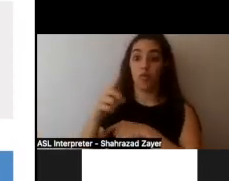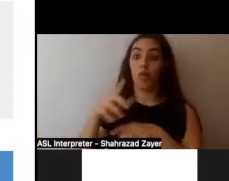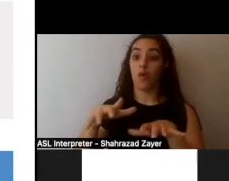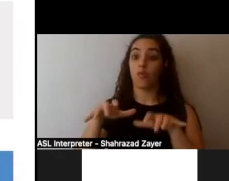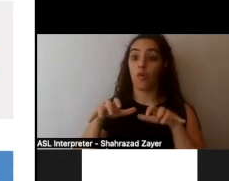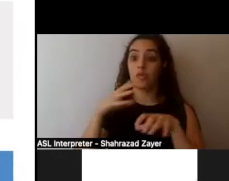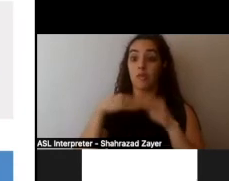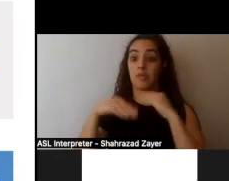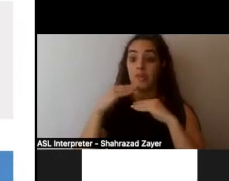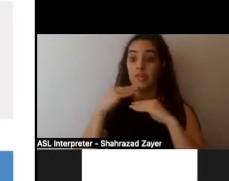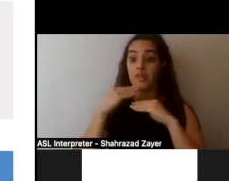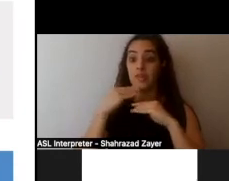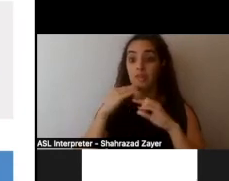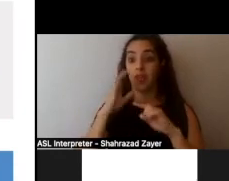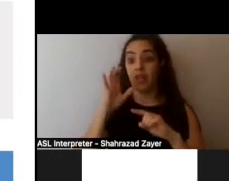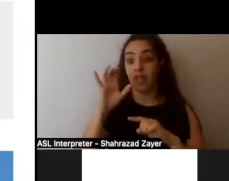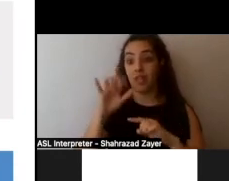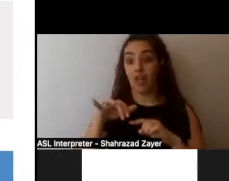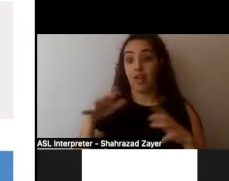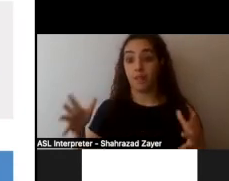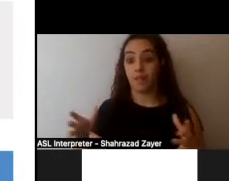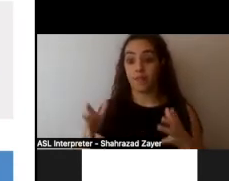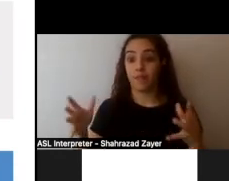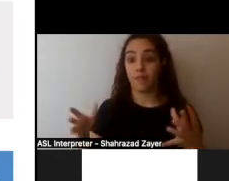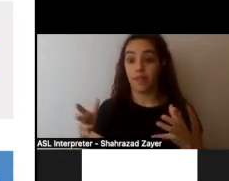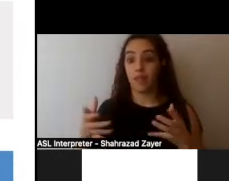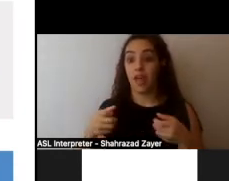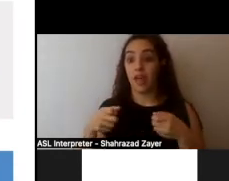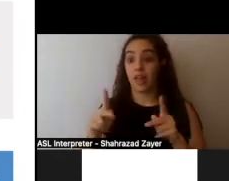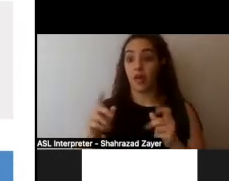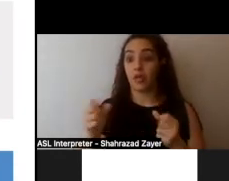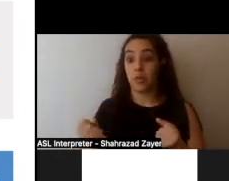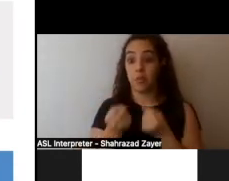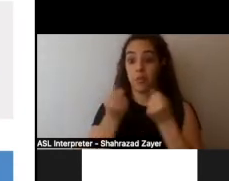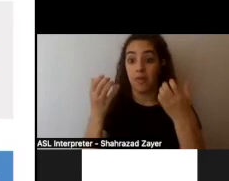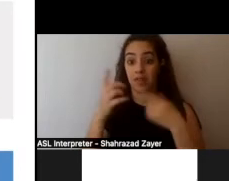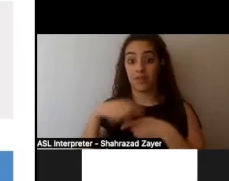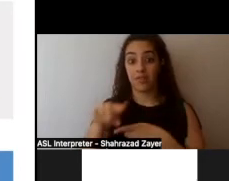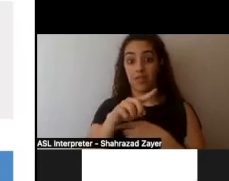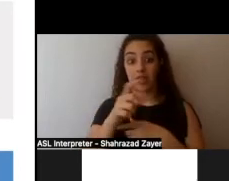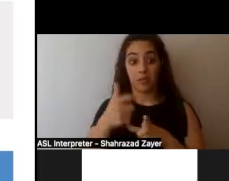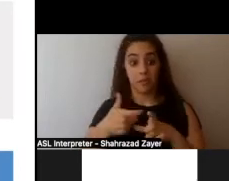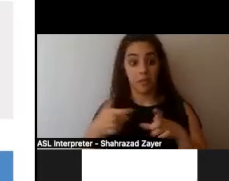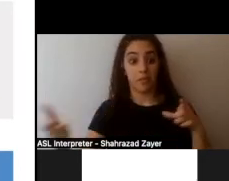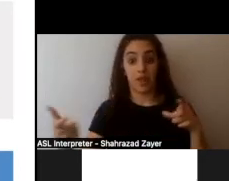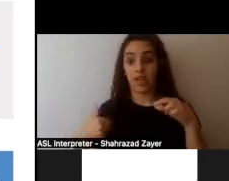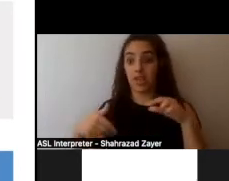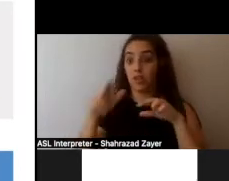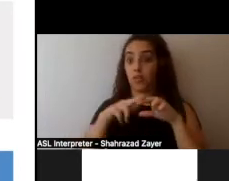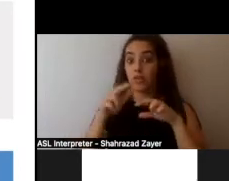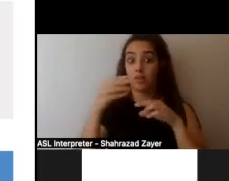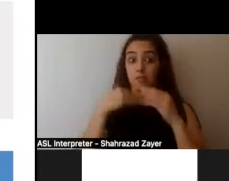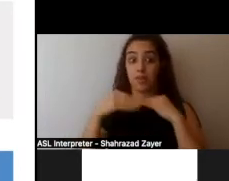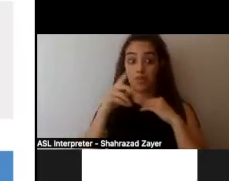drove and enabled a lot of this really huge increase in meals that you see.